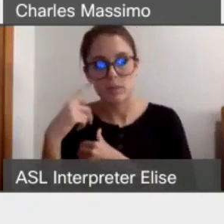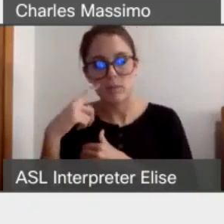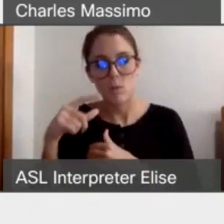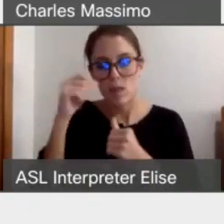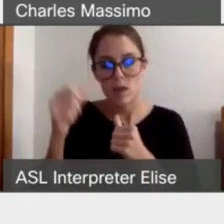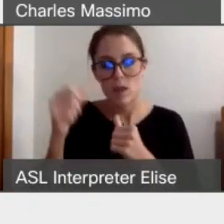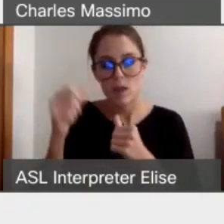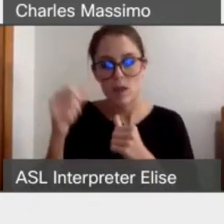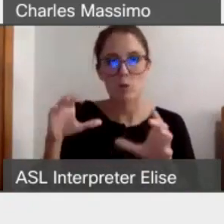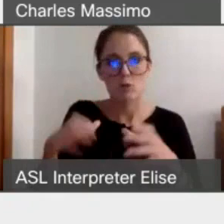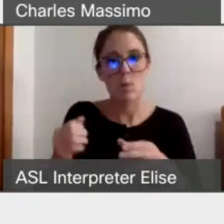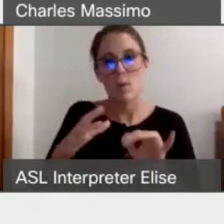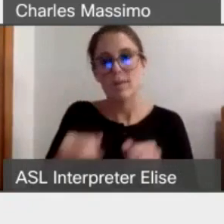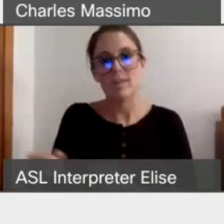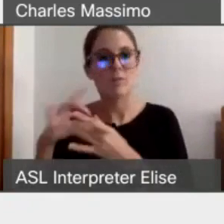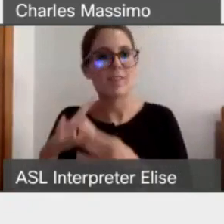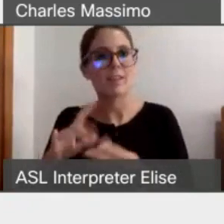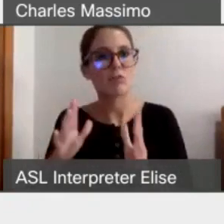individuals regarding a request like this?